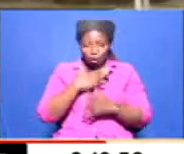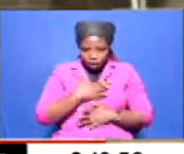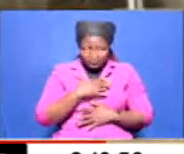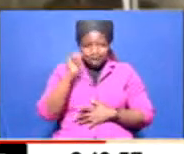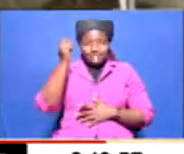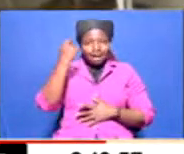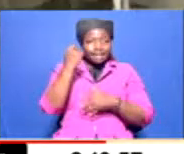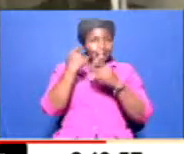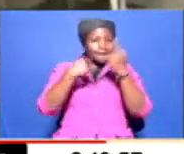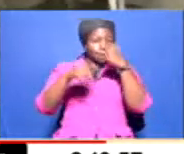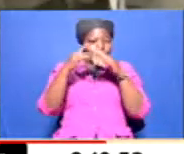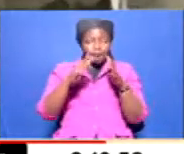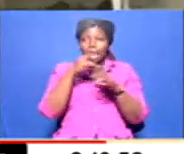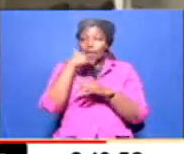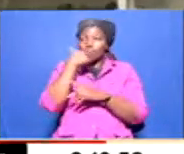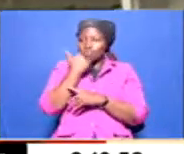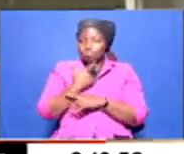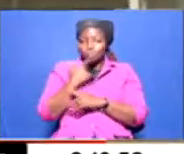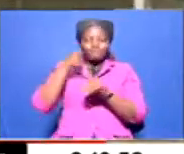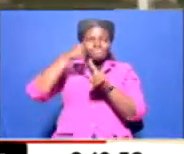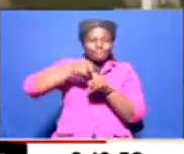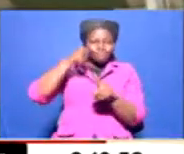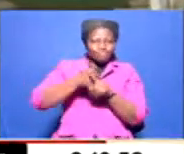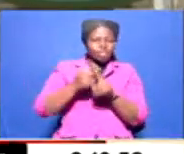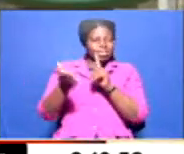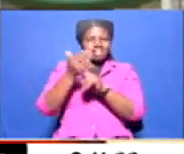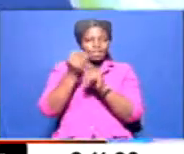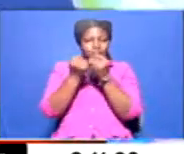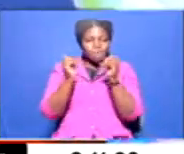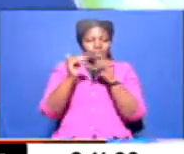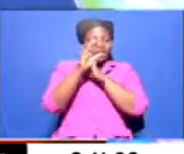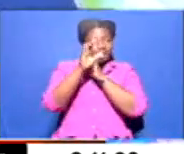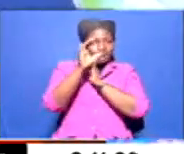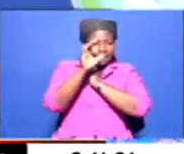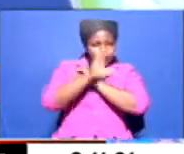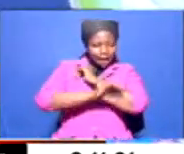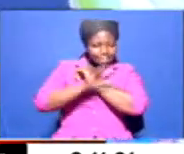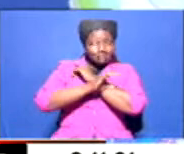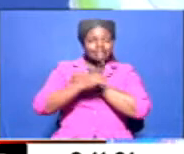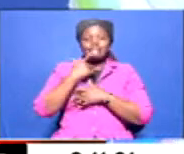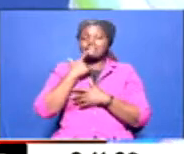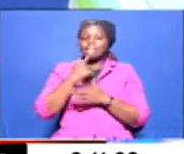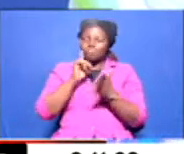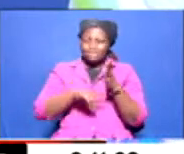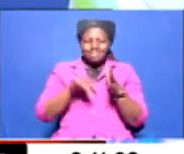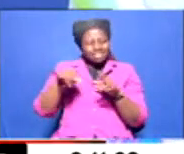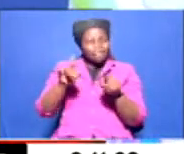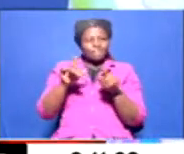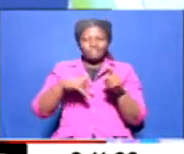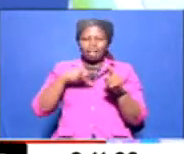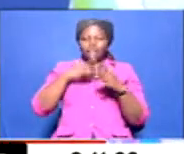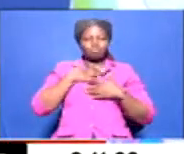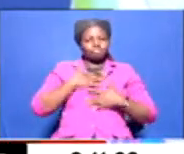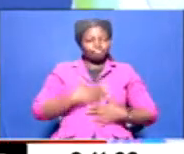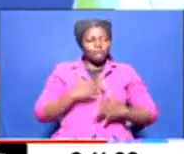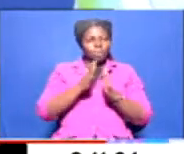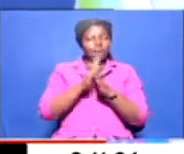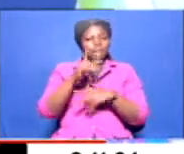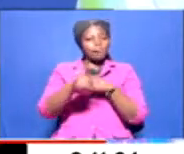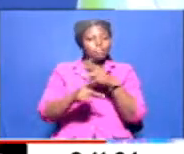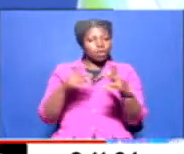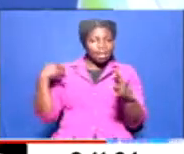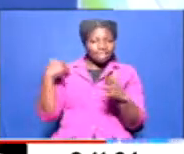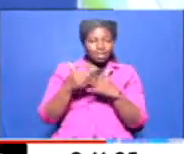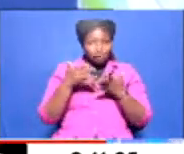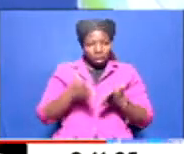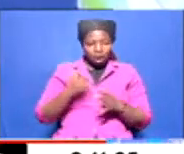country, Kibicho said he is satisfied with the progress made so far. We've had our meeting to just go through